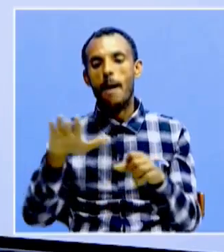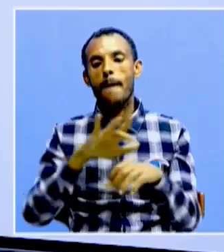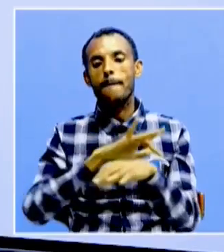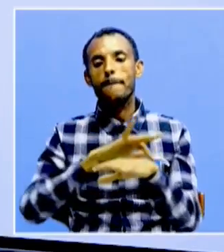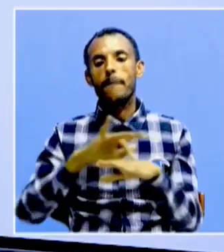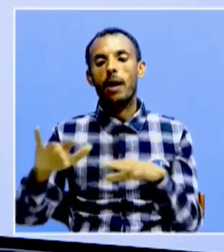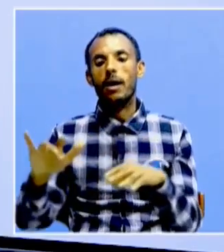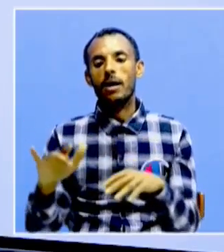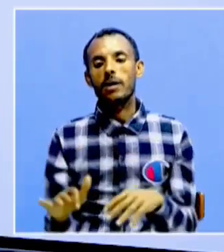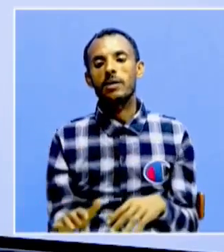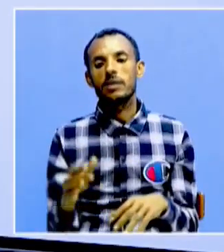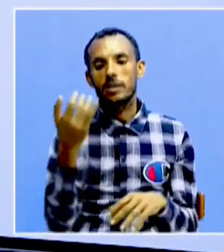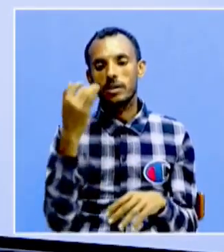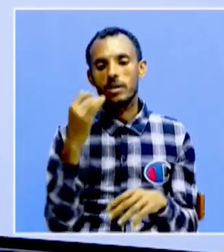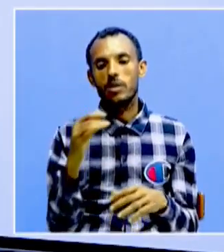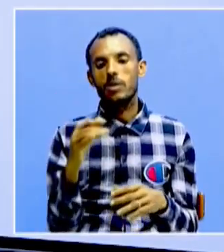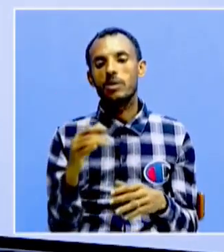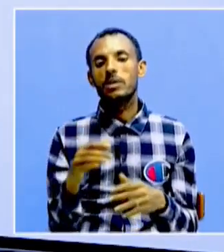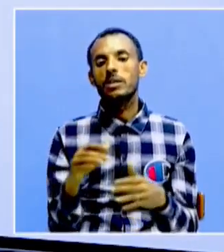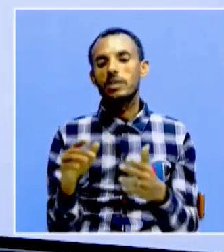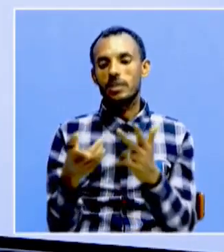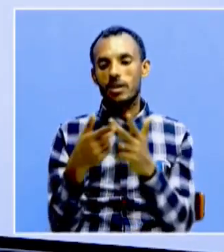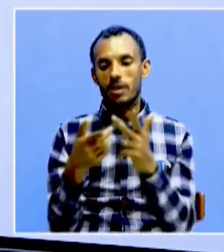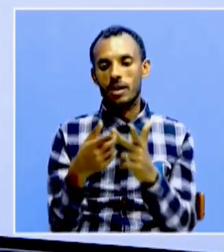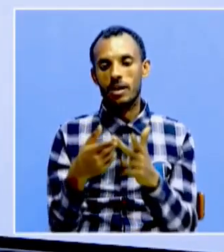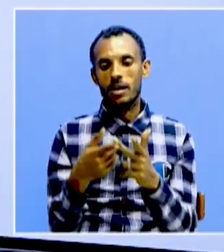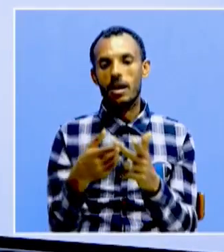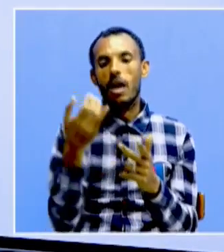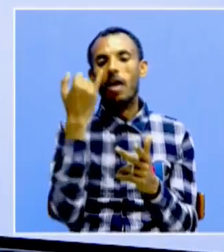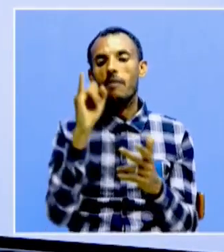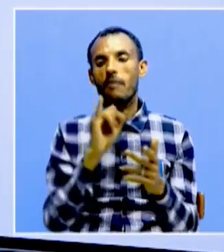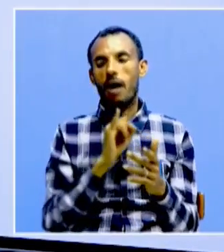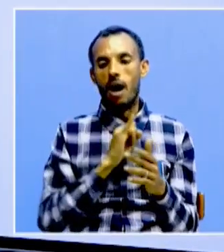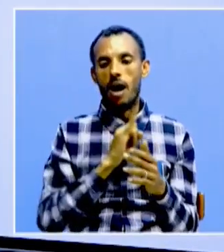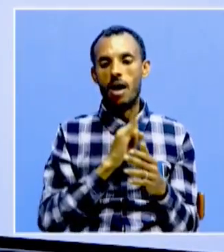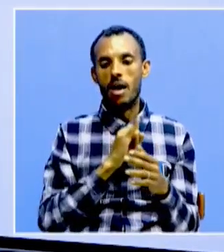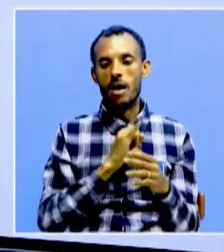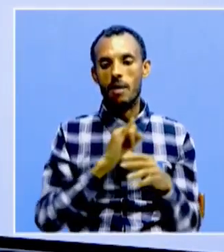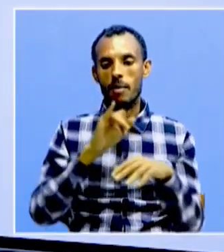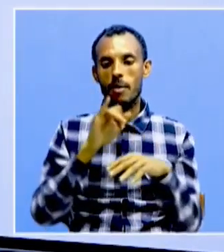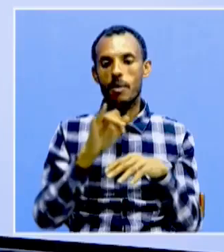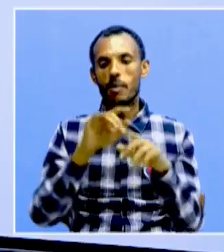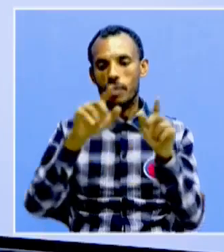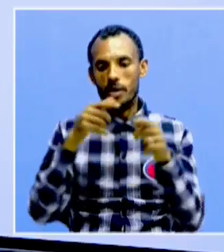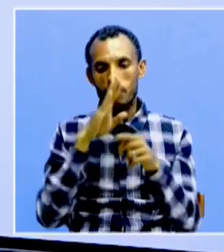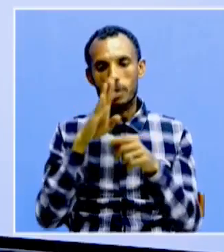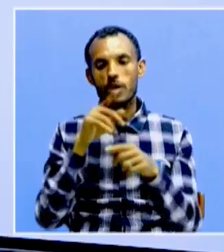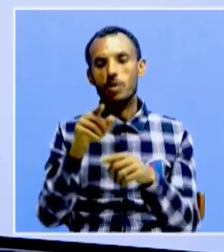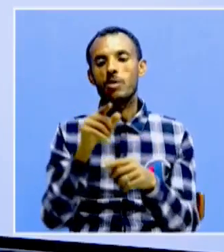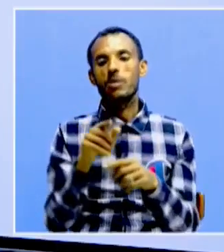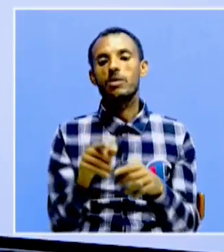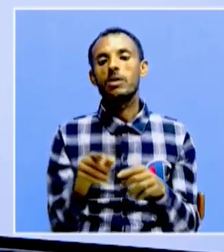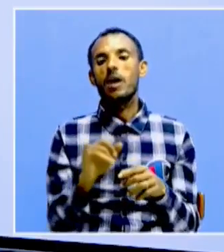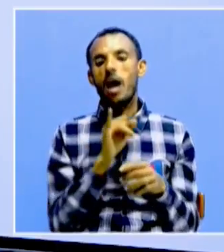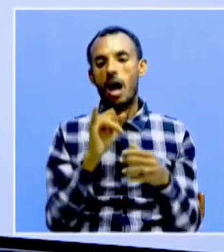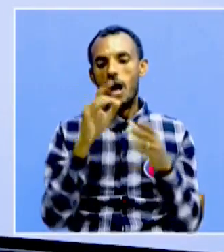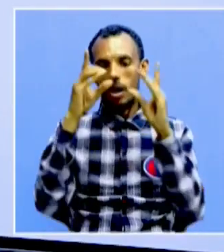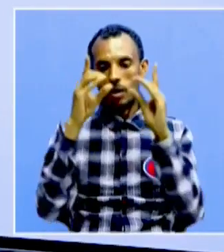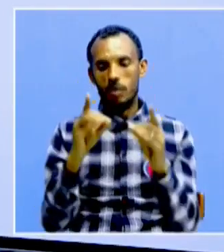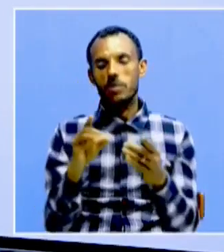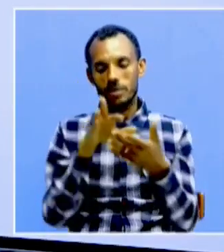is open. What would you do? The third one, if I be you, okay, I could study